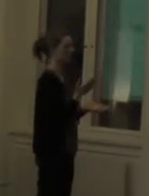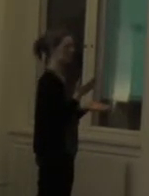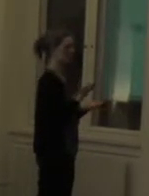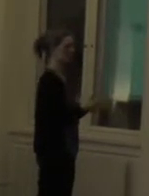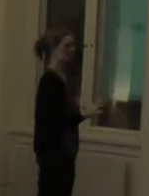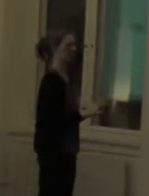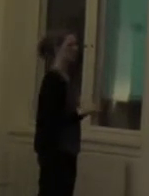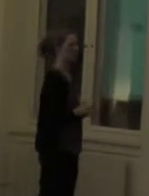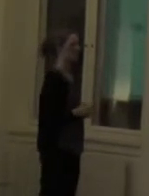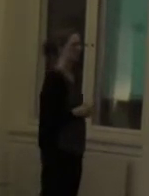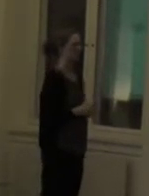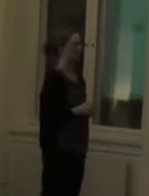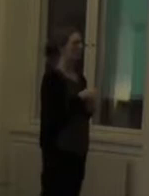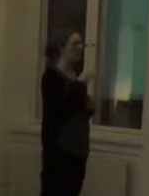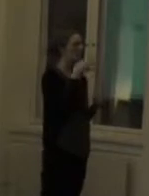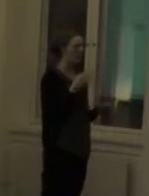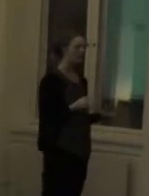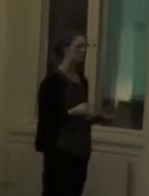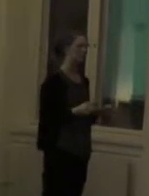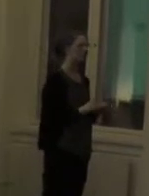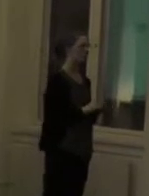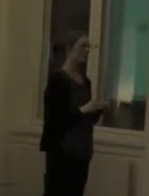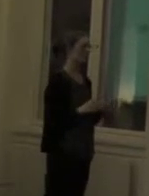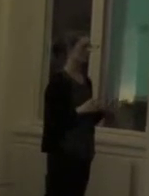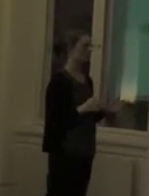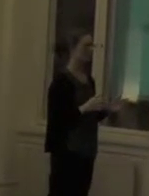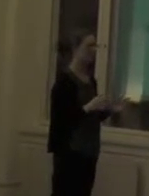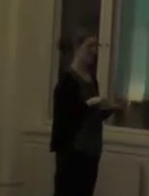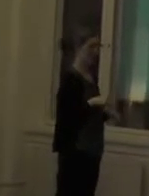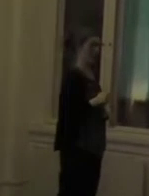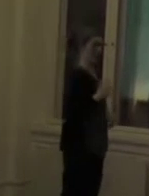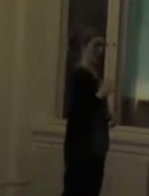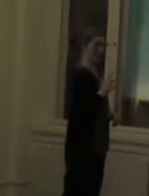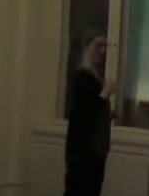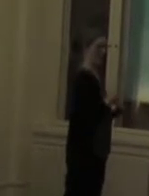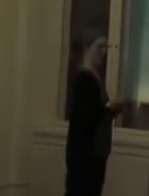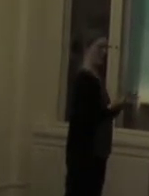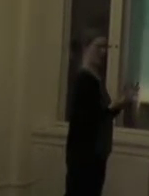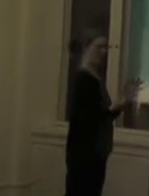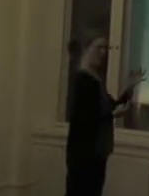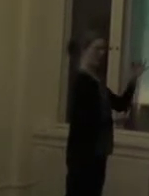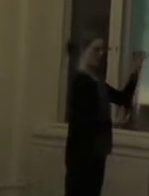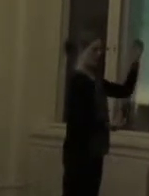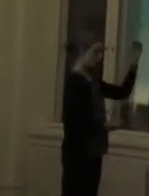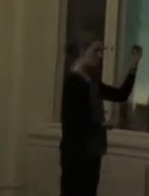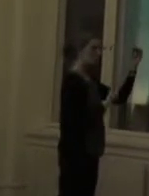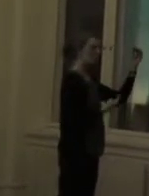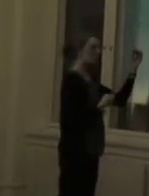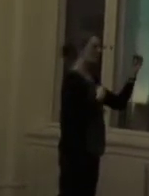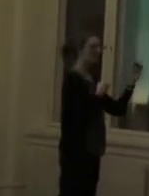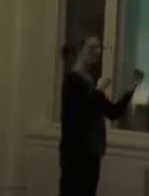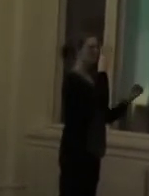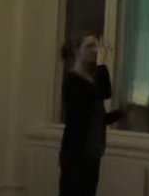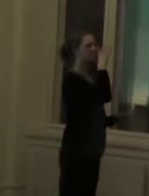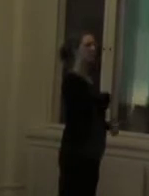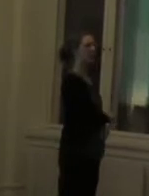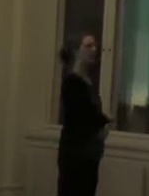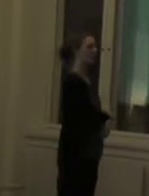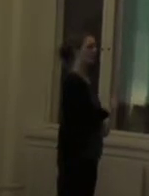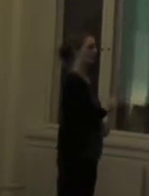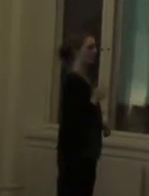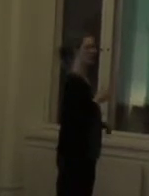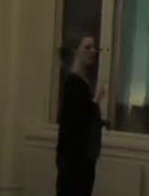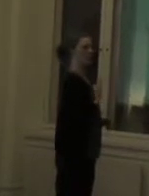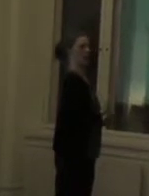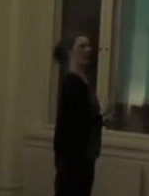So there are so many things that, like, the more privileges we have, sometimes we tend to forget that those privileges